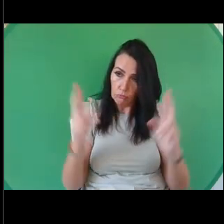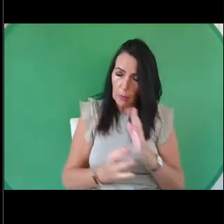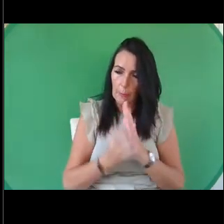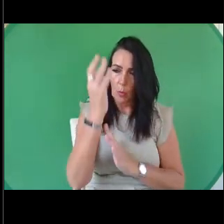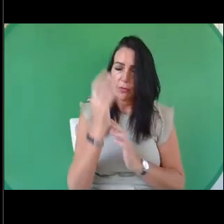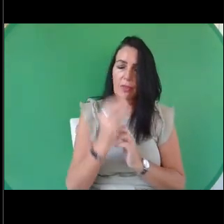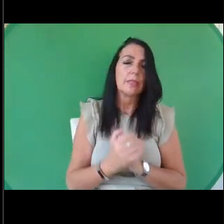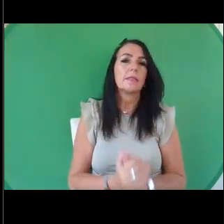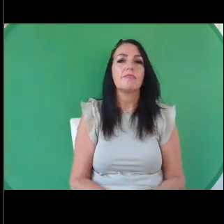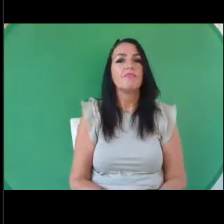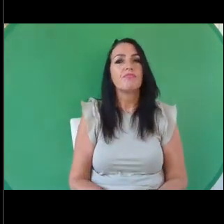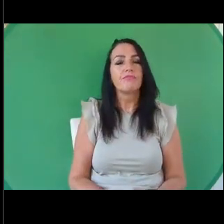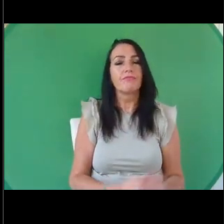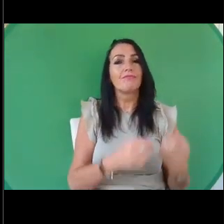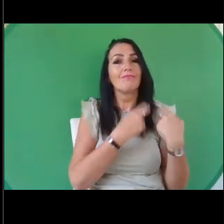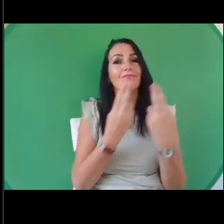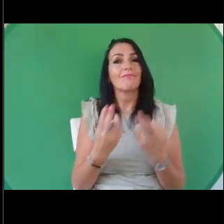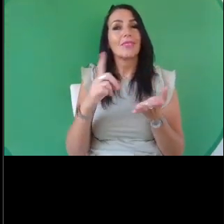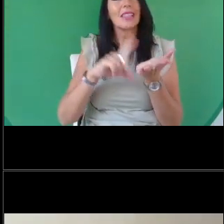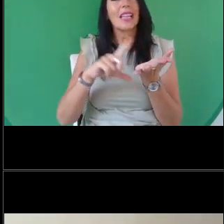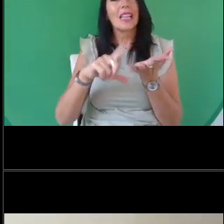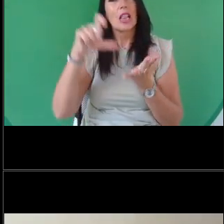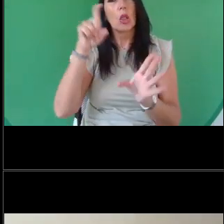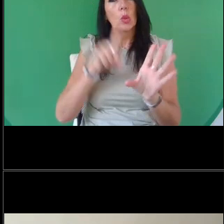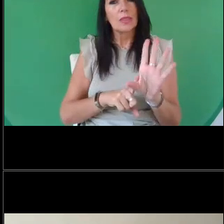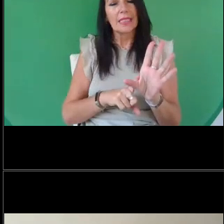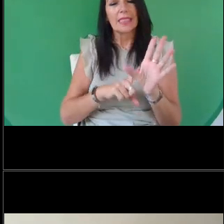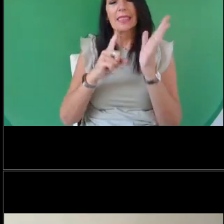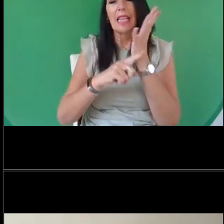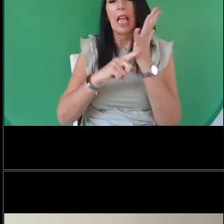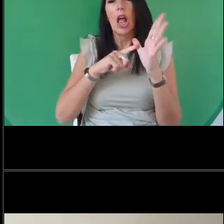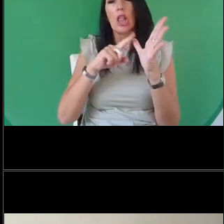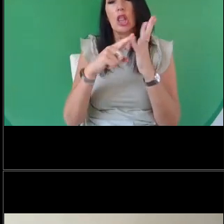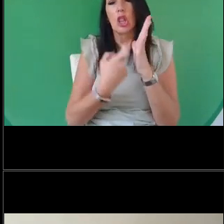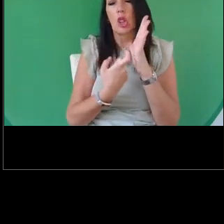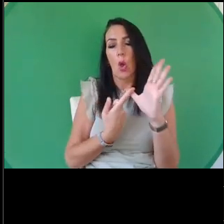ado, I'm going to hand over to Lucy and Laura and they'll take you through the rest of the webinar.